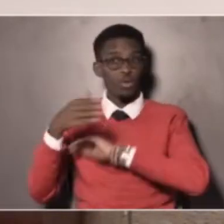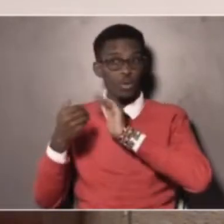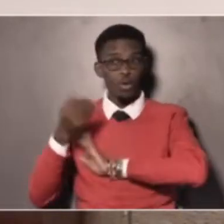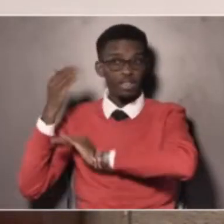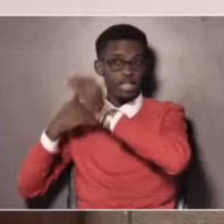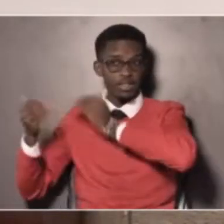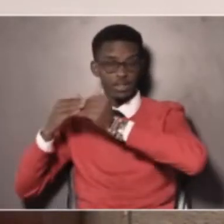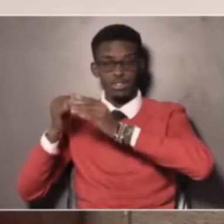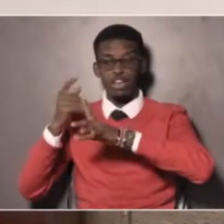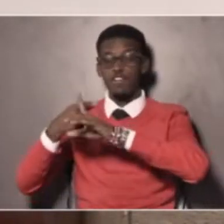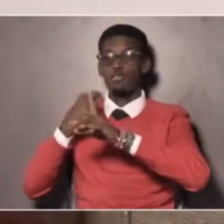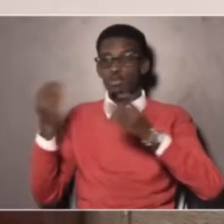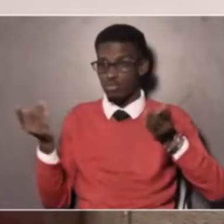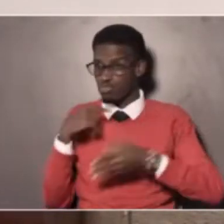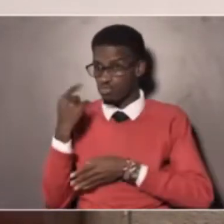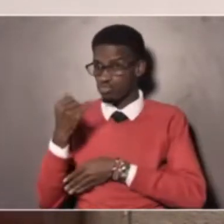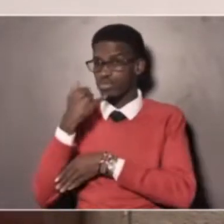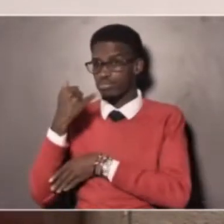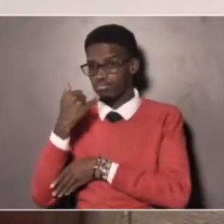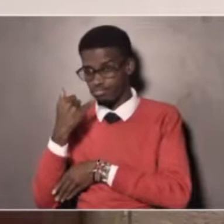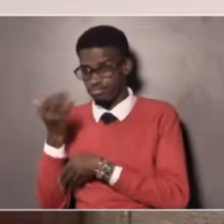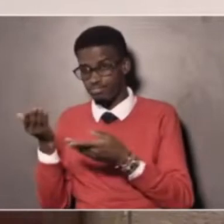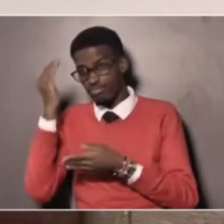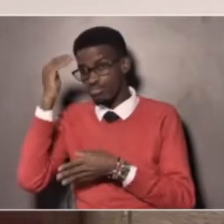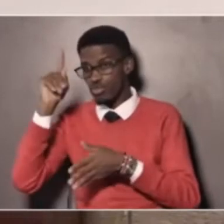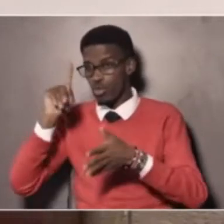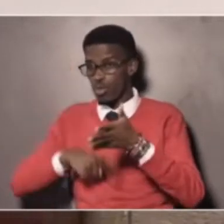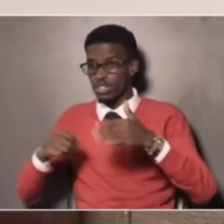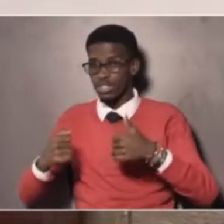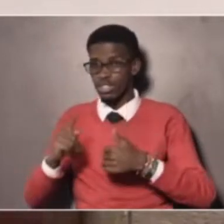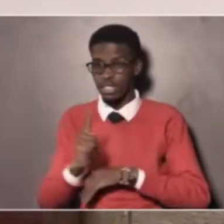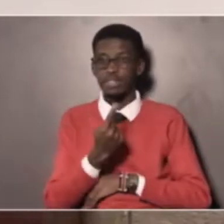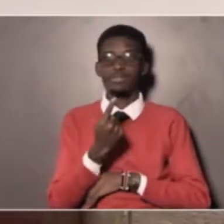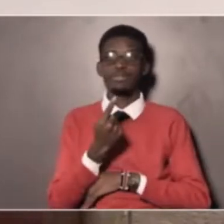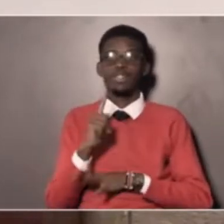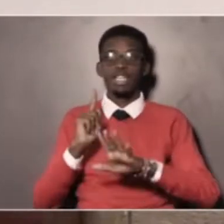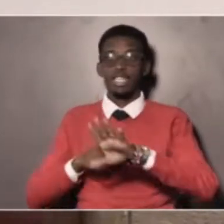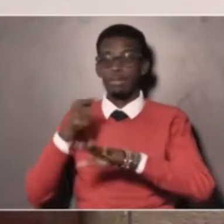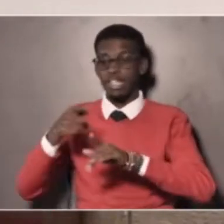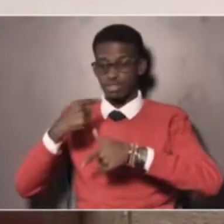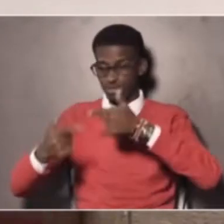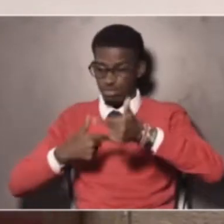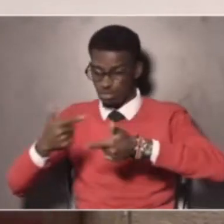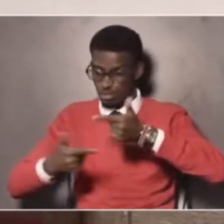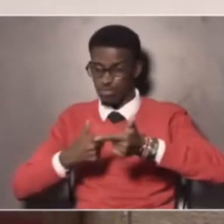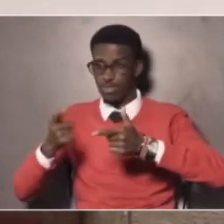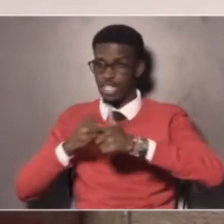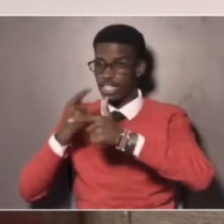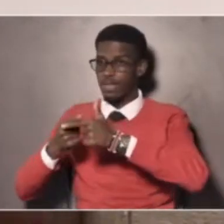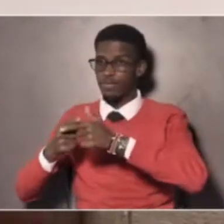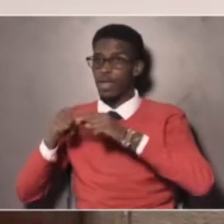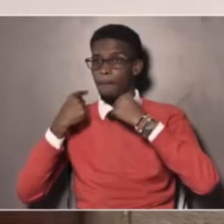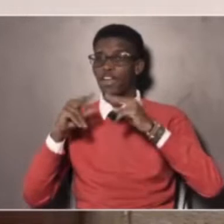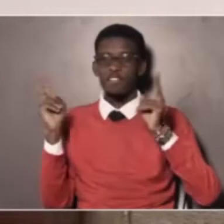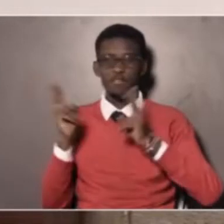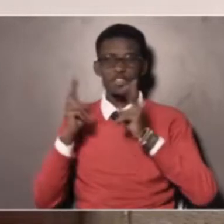the Israelites, and you know how it all started. And when all this was going on, the priests were very,